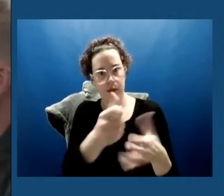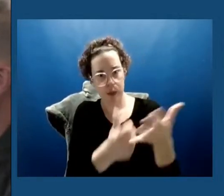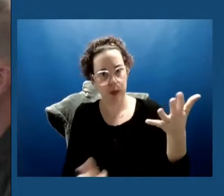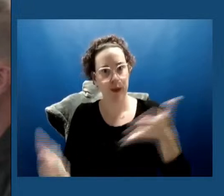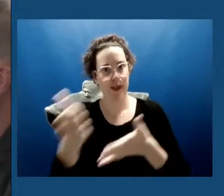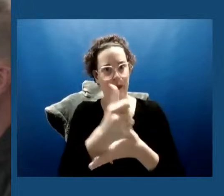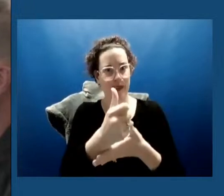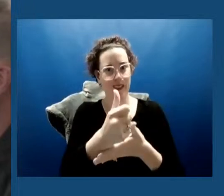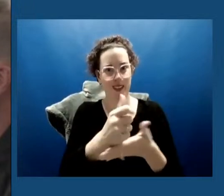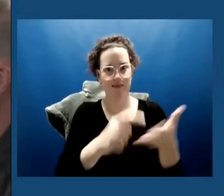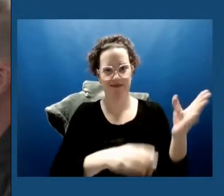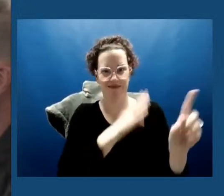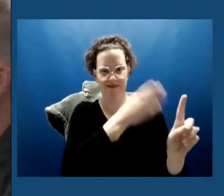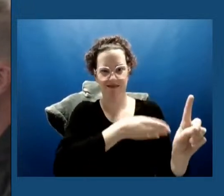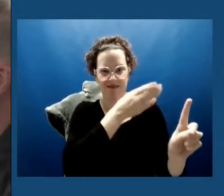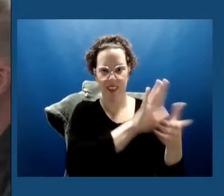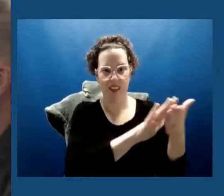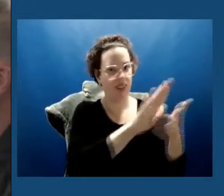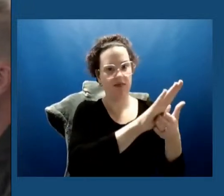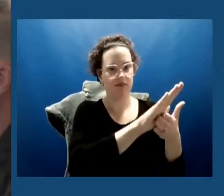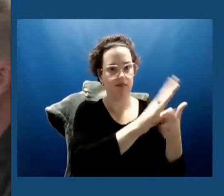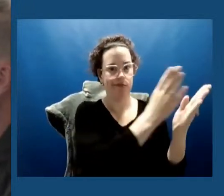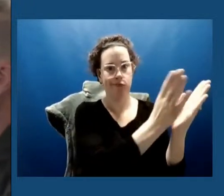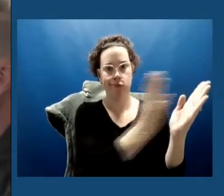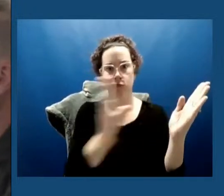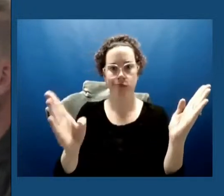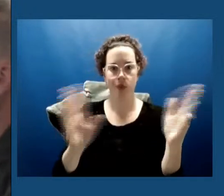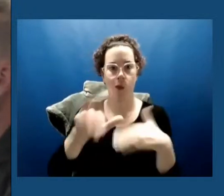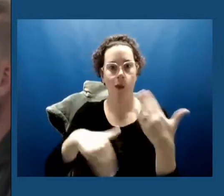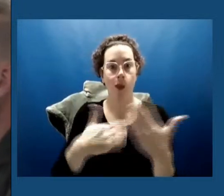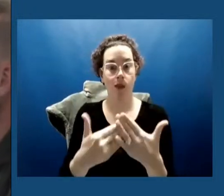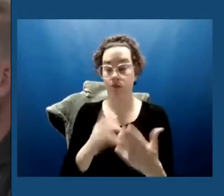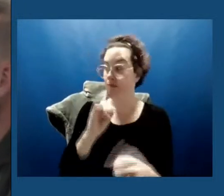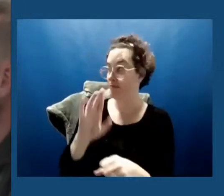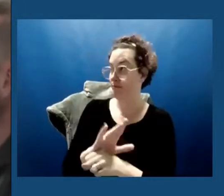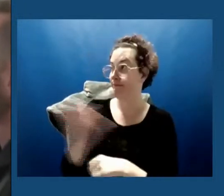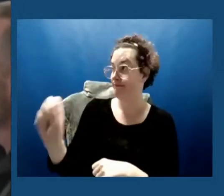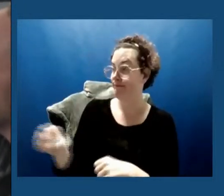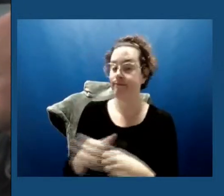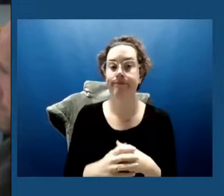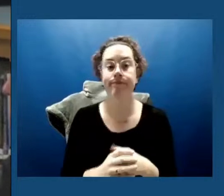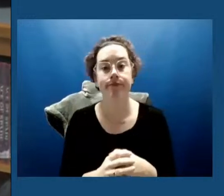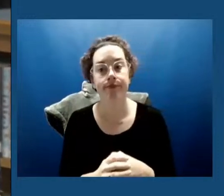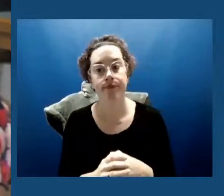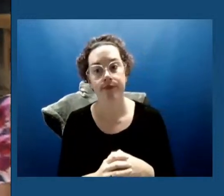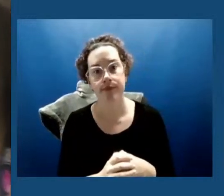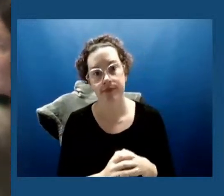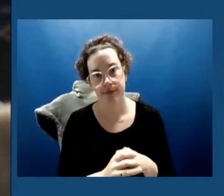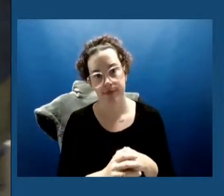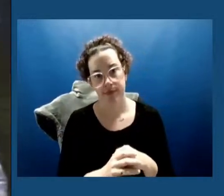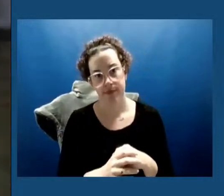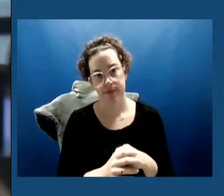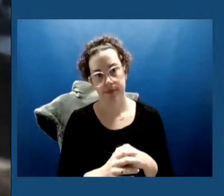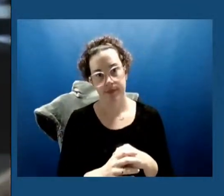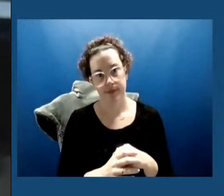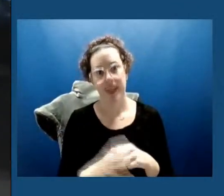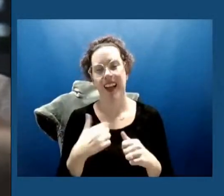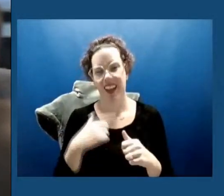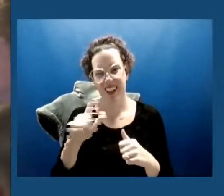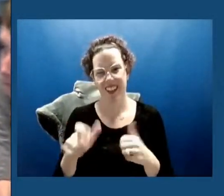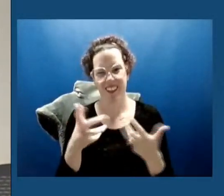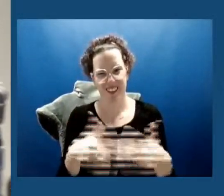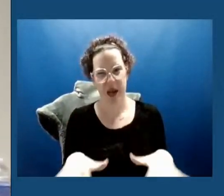that type of work. Yeah, that's so true. I've got a note that says I need to wrap up.